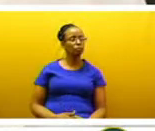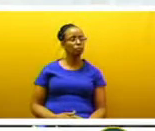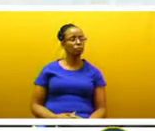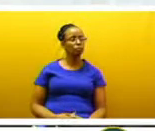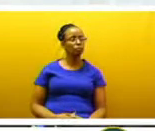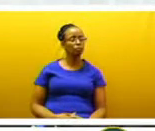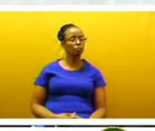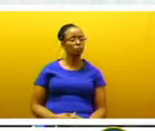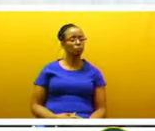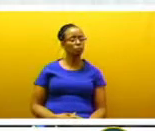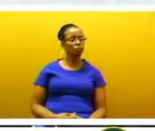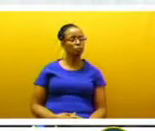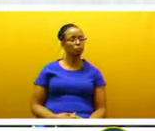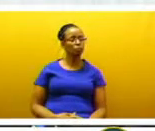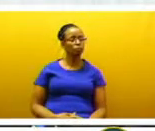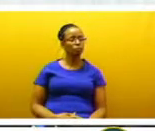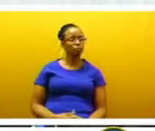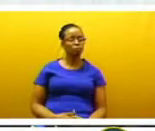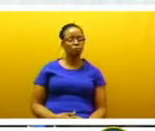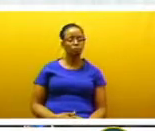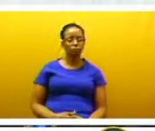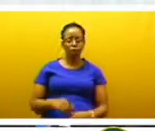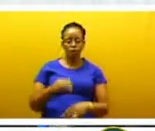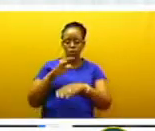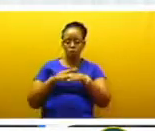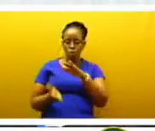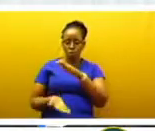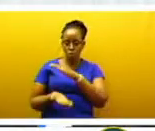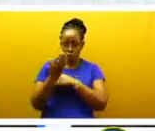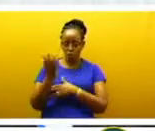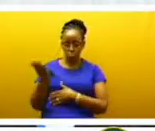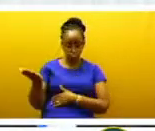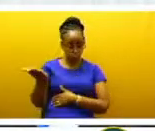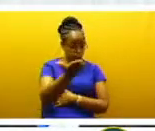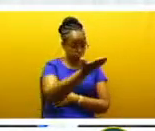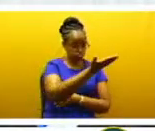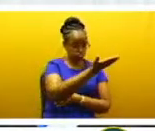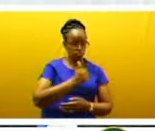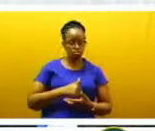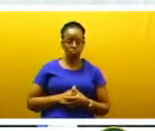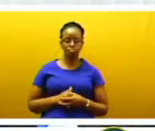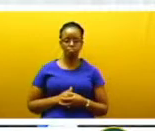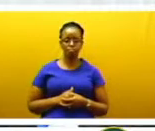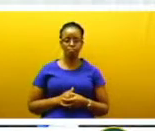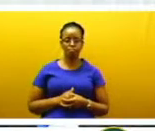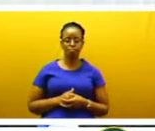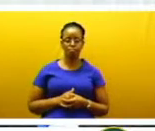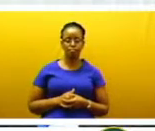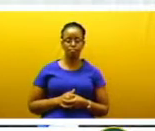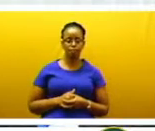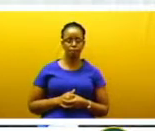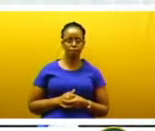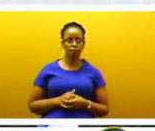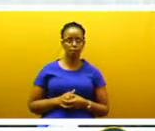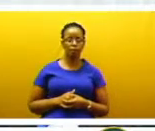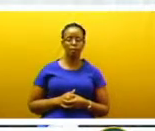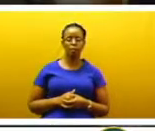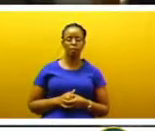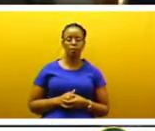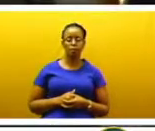Having just come in, good morning, your ladyships and my lords. I'll take as short